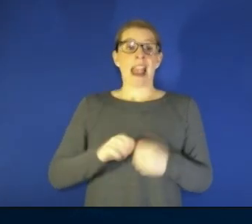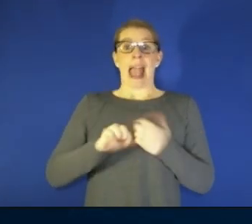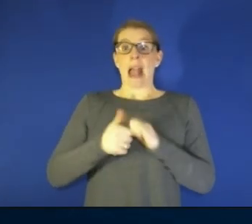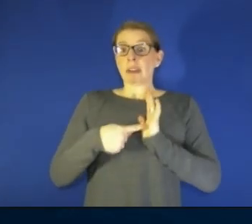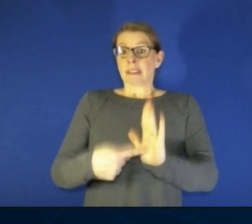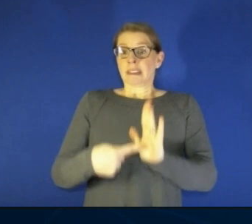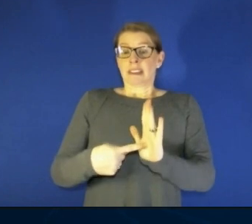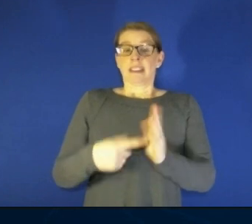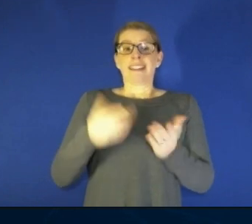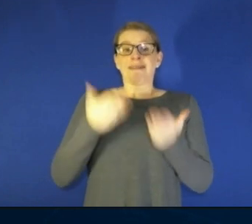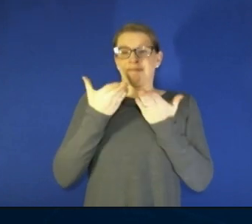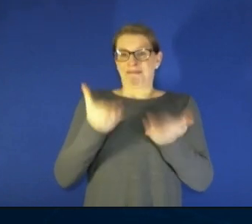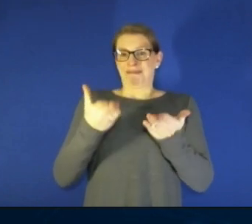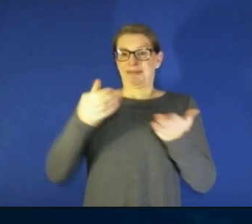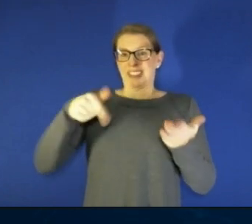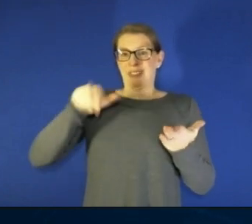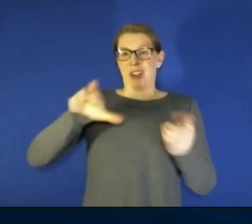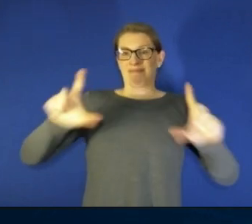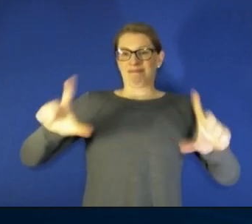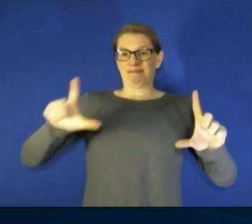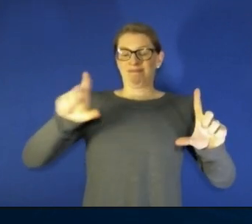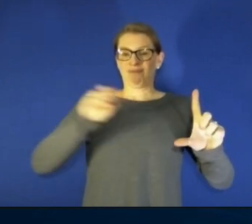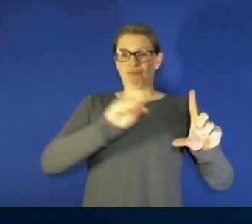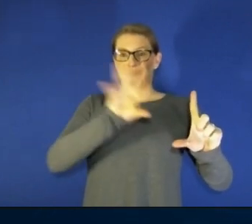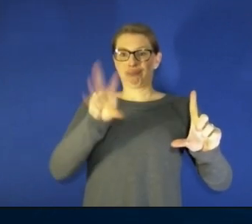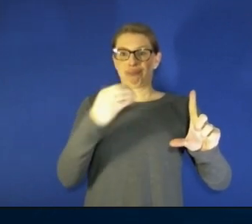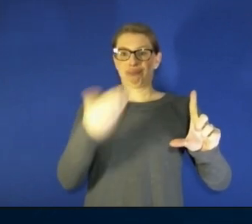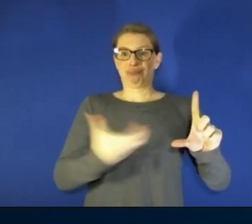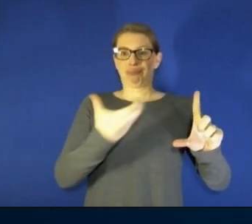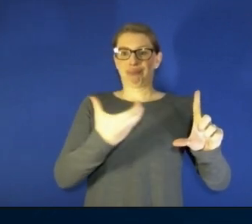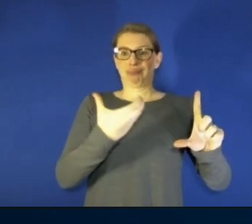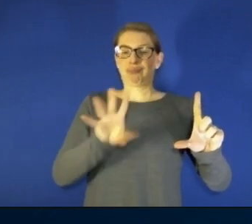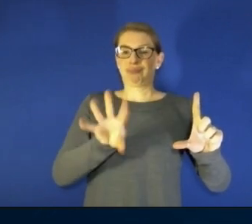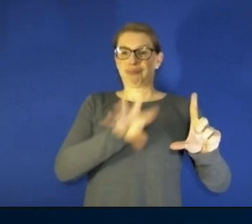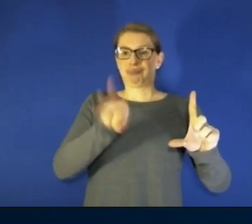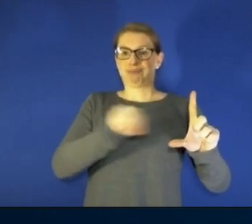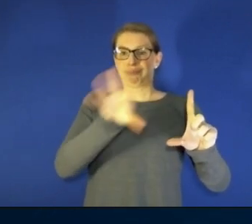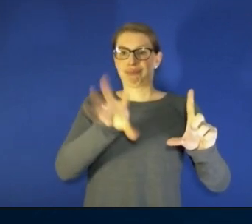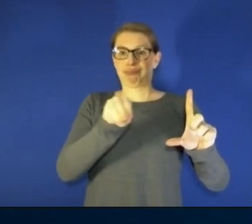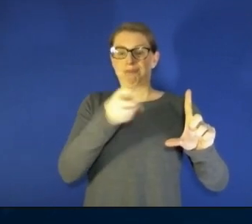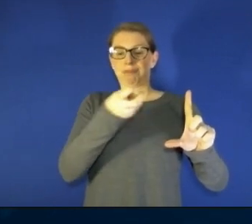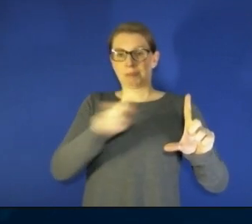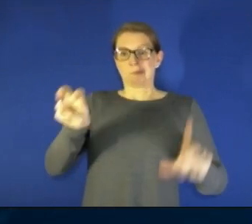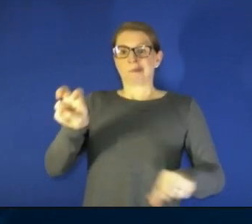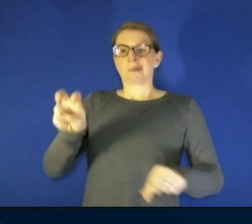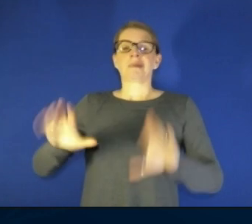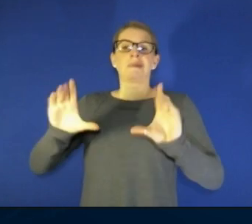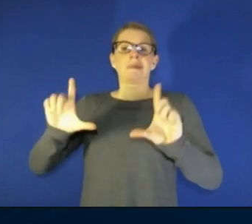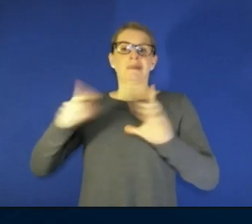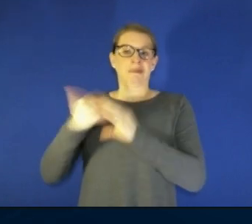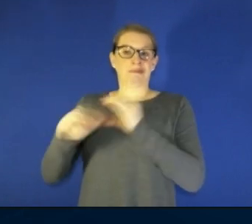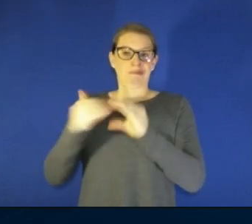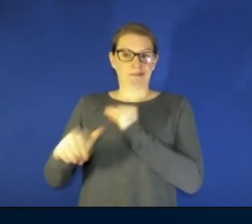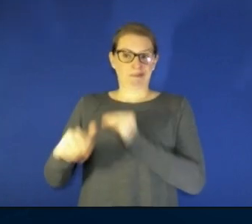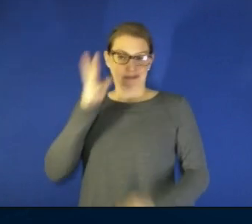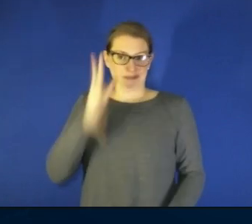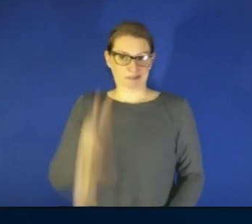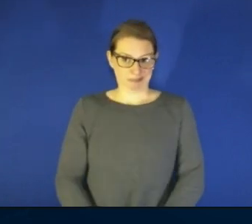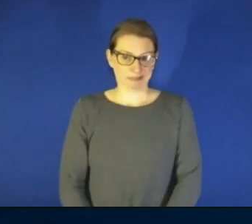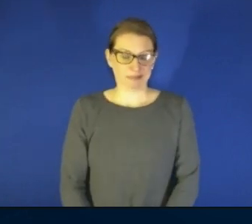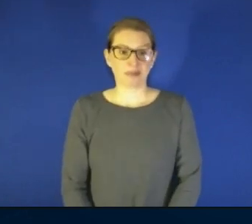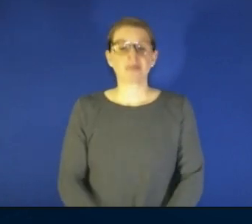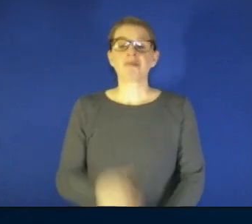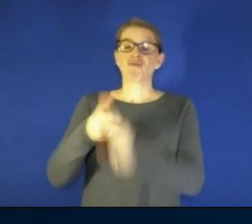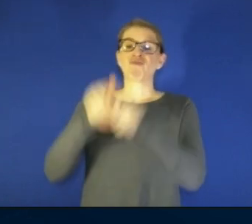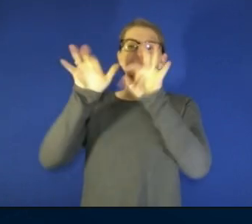that. There's a QR code right there on your screen. Just open your camera and hover your phone right over that. And it's going to take you to an email. You can send a